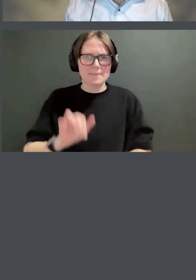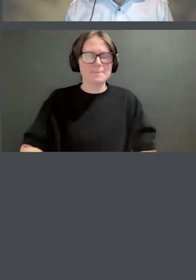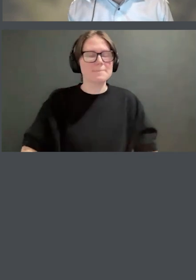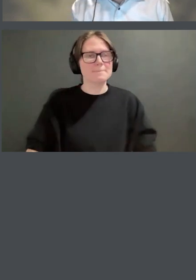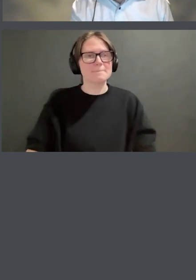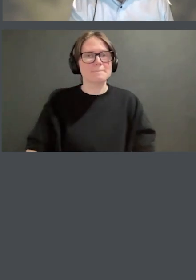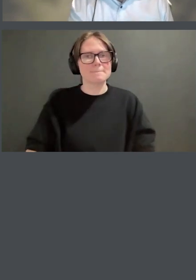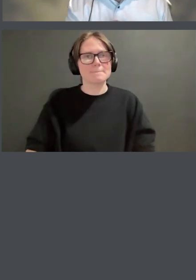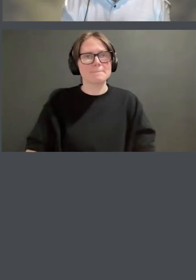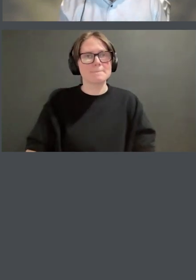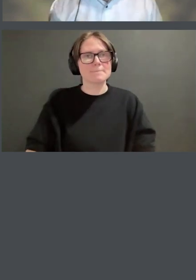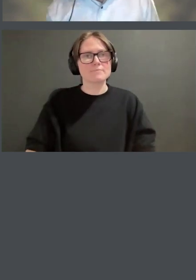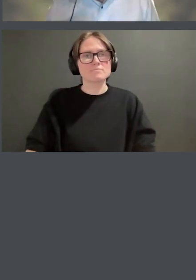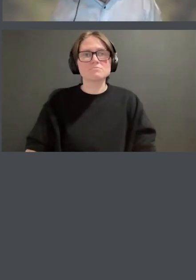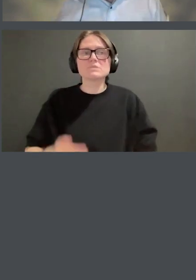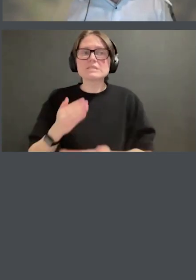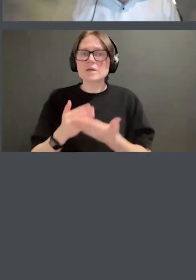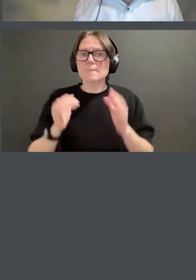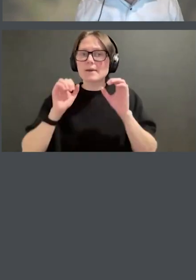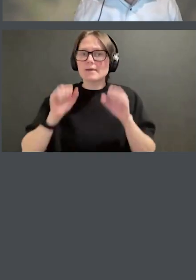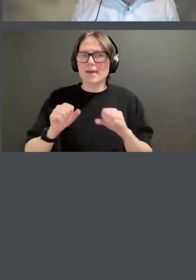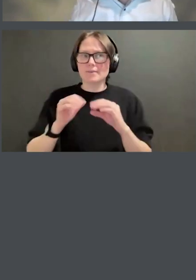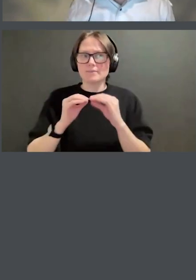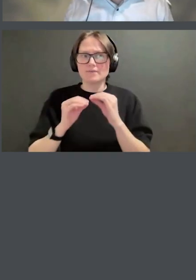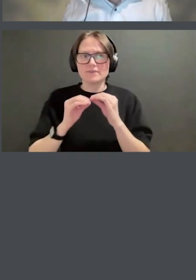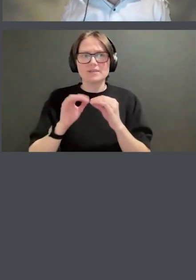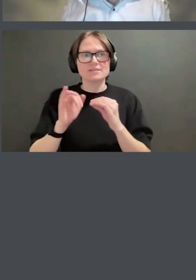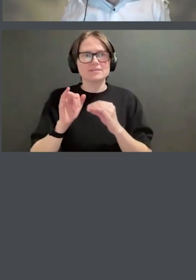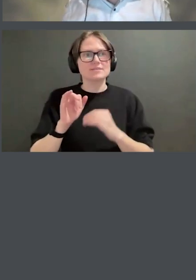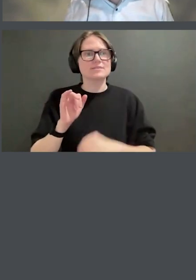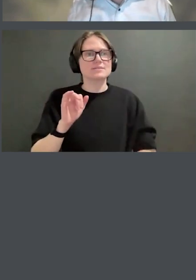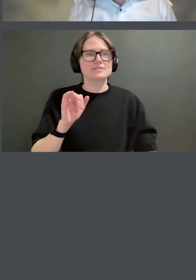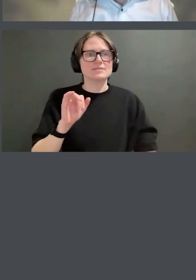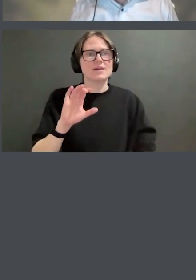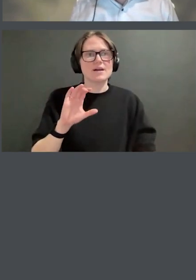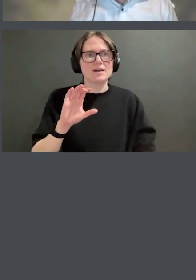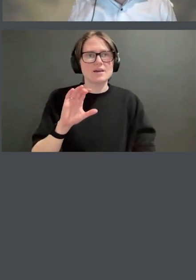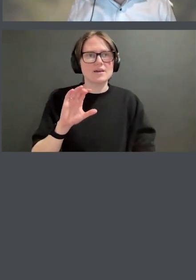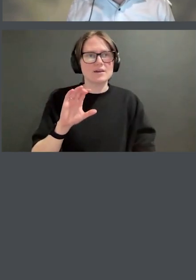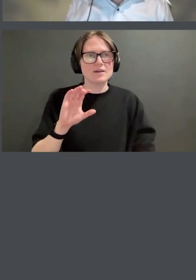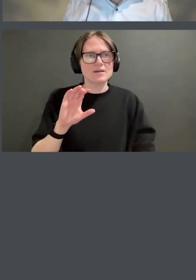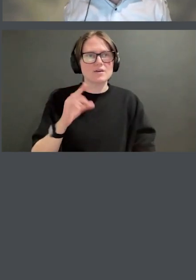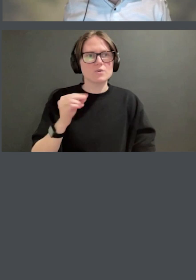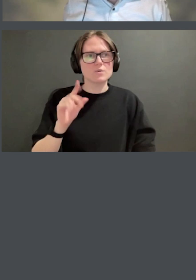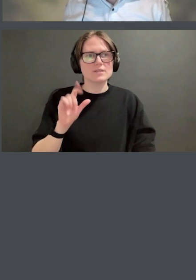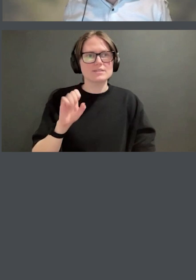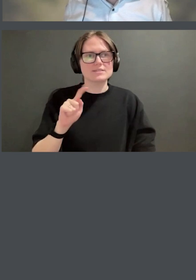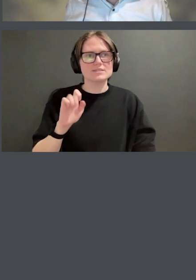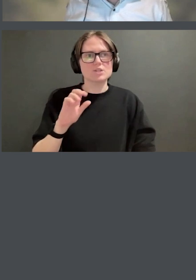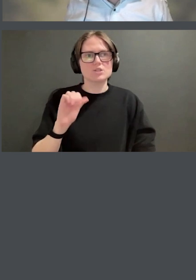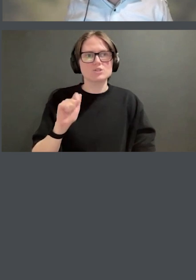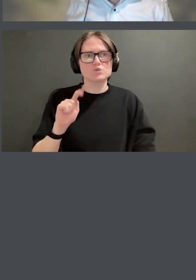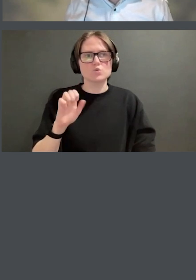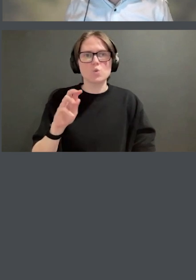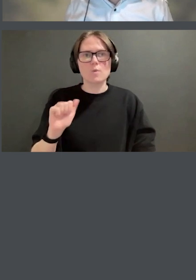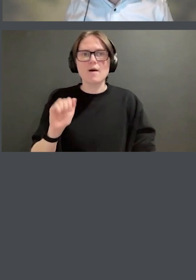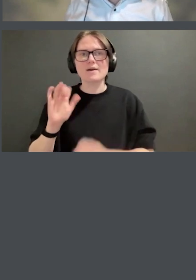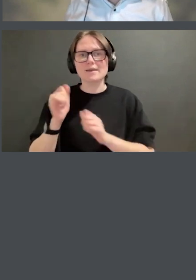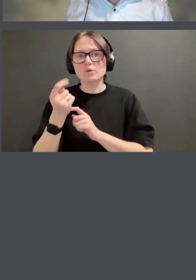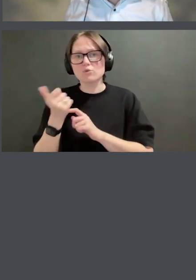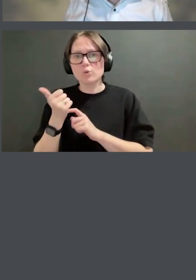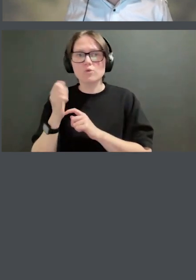And some of these can be fixed, like cholesteatomas can be removed, perfs can be fixed. Sometimes it's